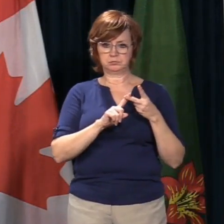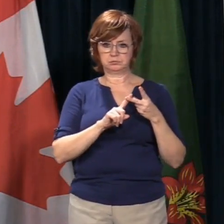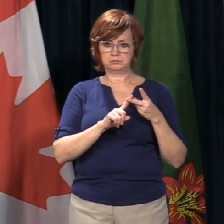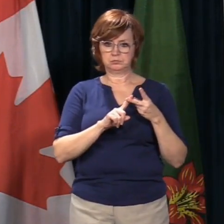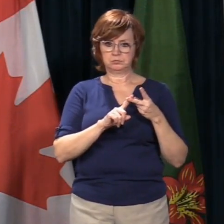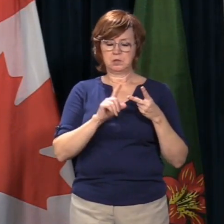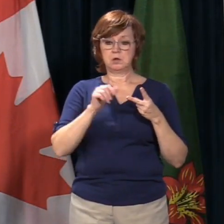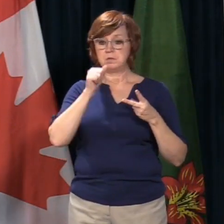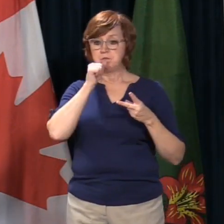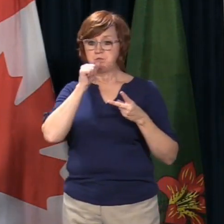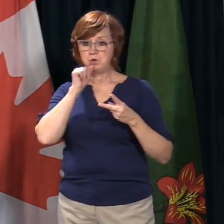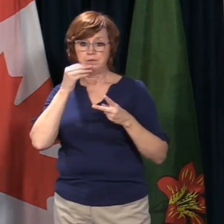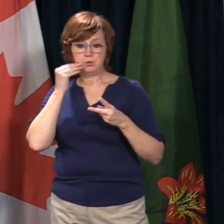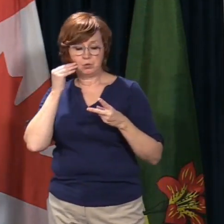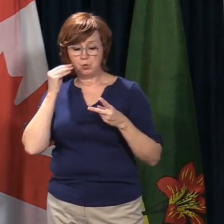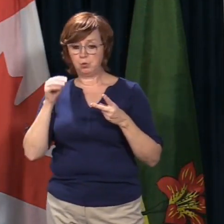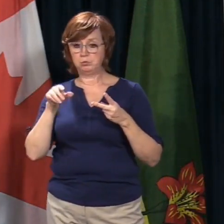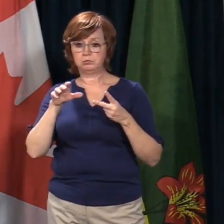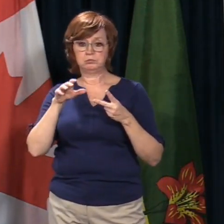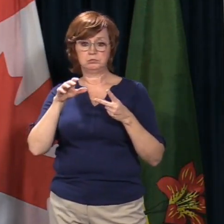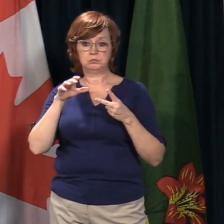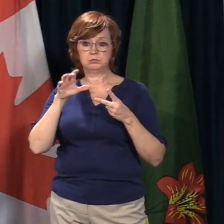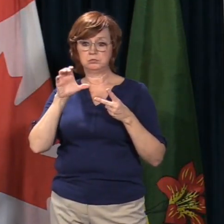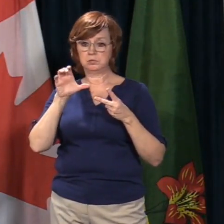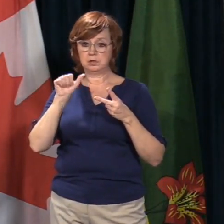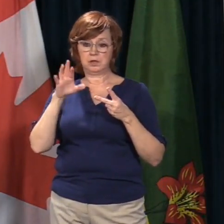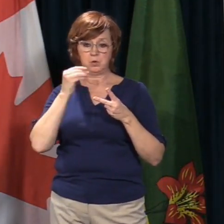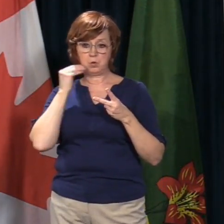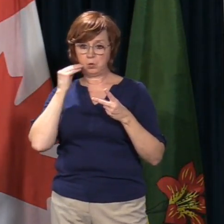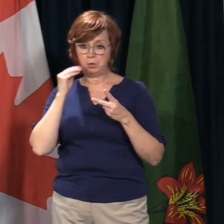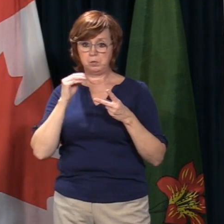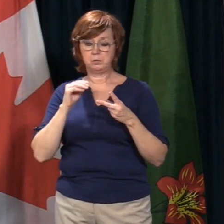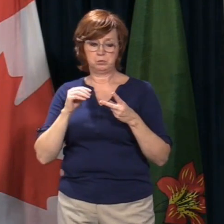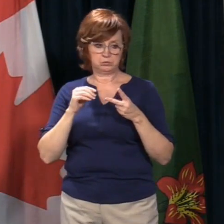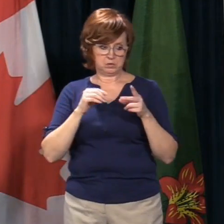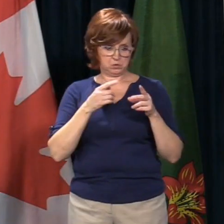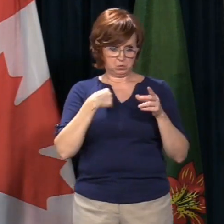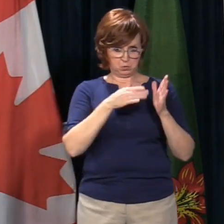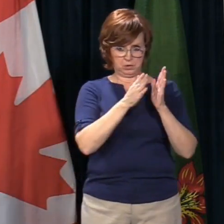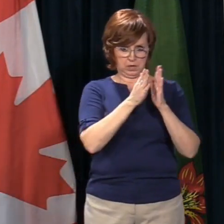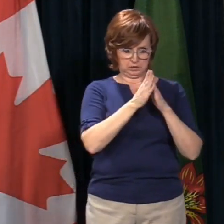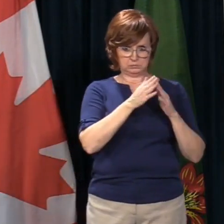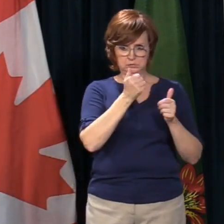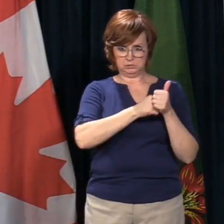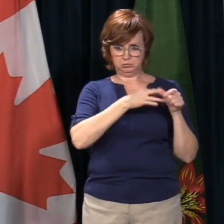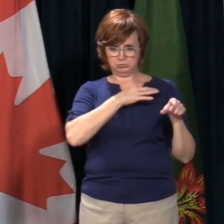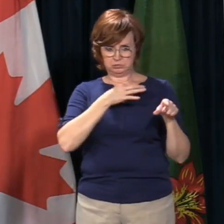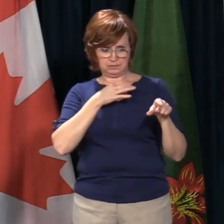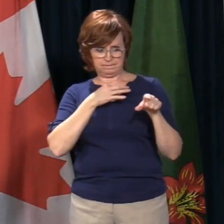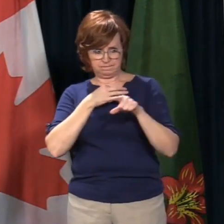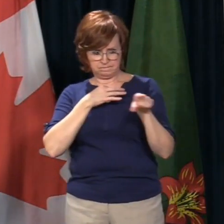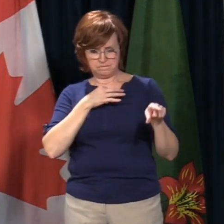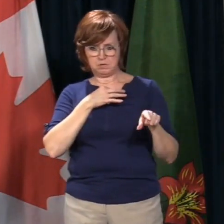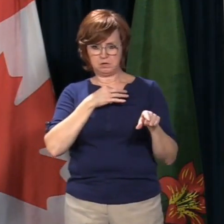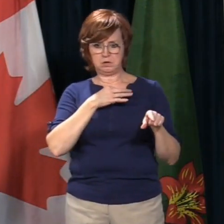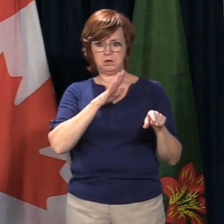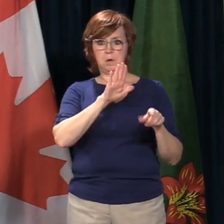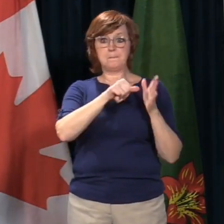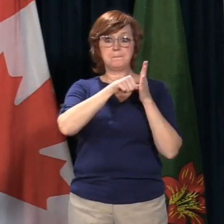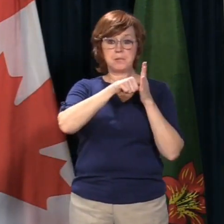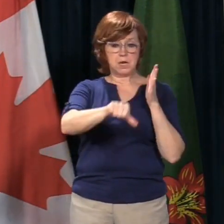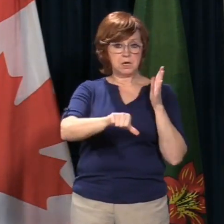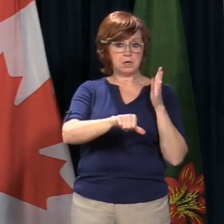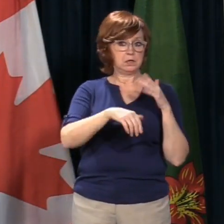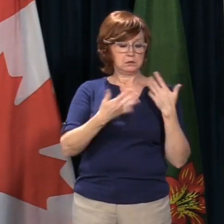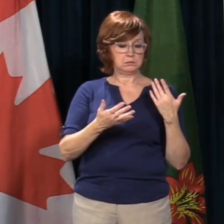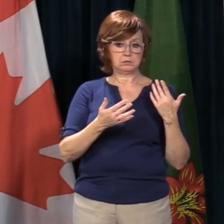private affiliated organizations. And we are working with them to ensure that there's, in terms of their pay, that they're